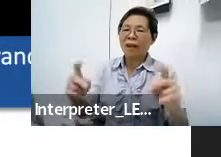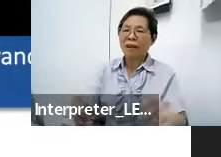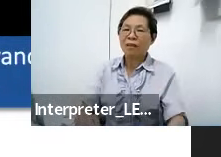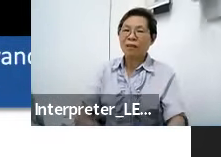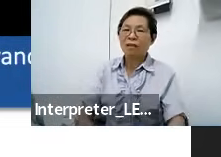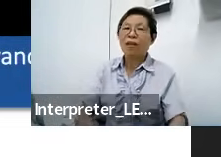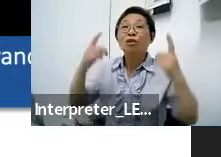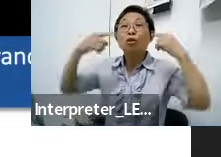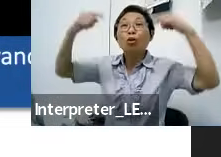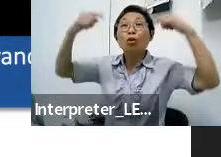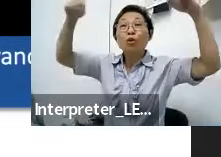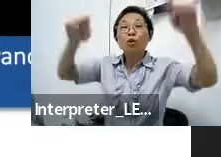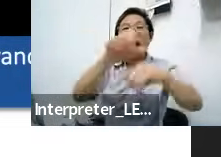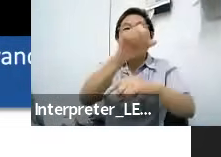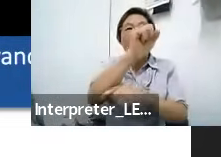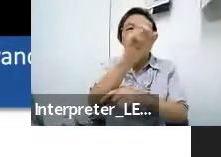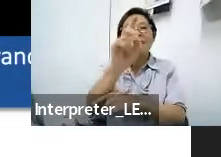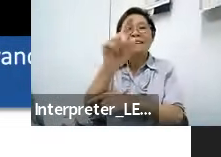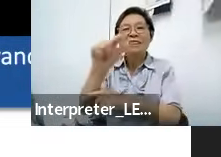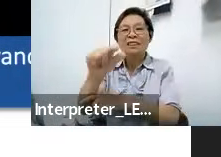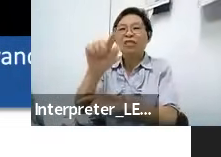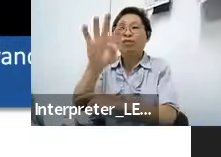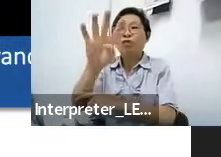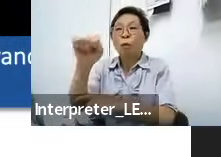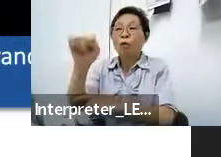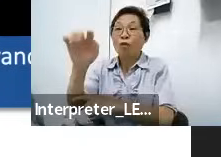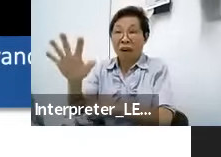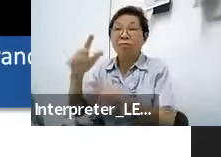to achieve SDG 4.5,